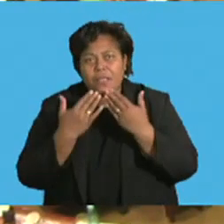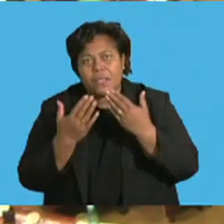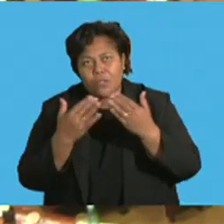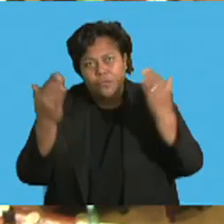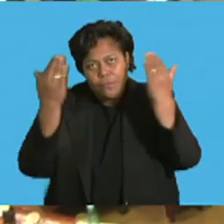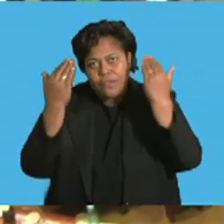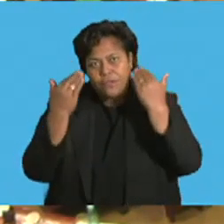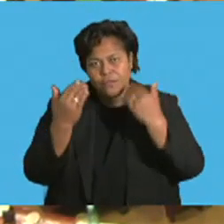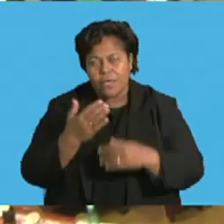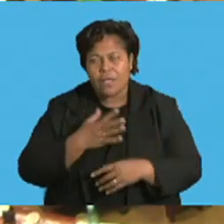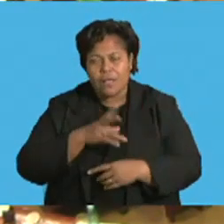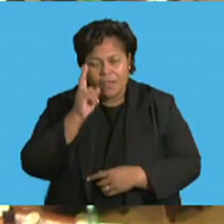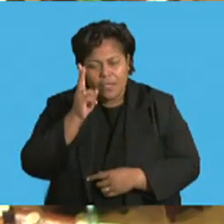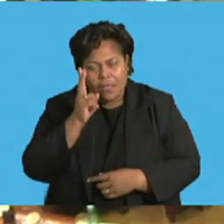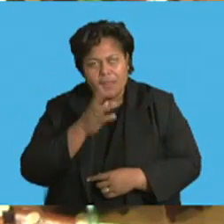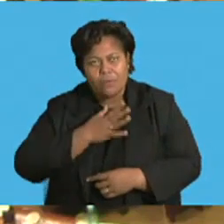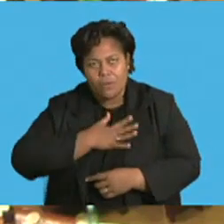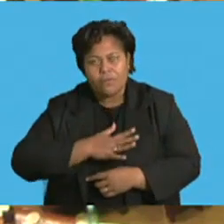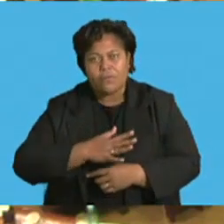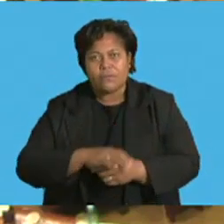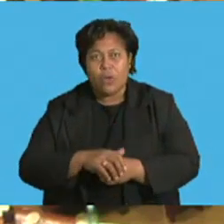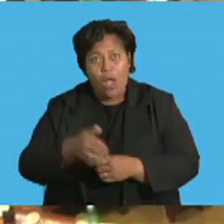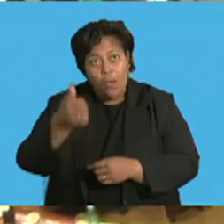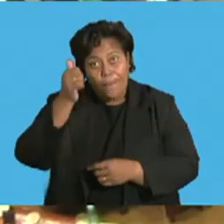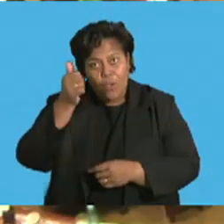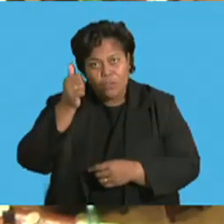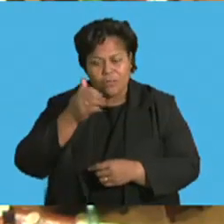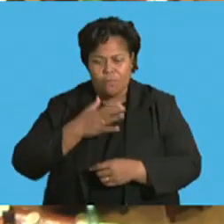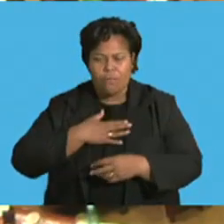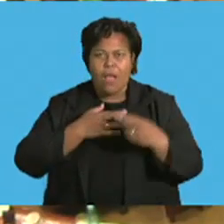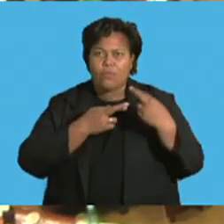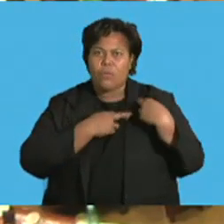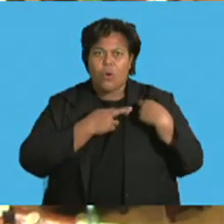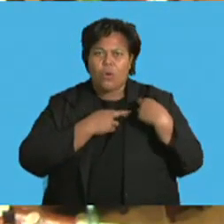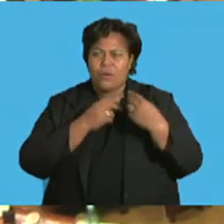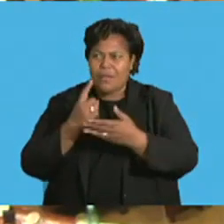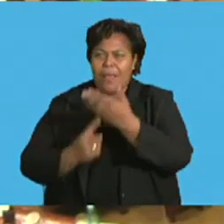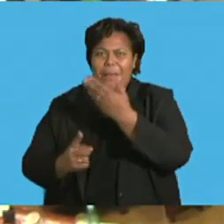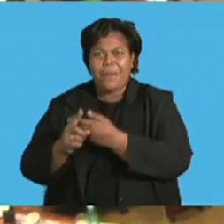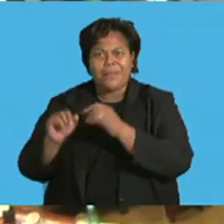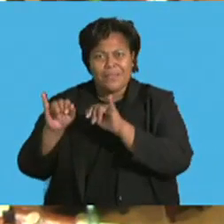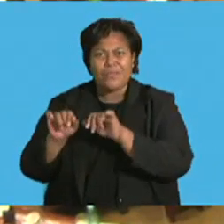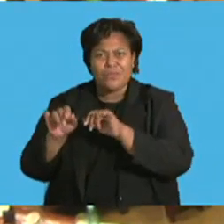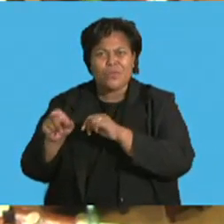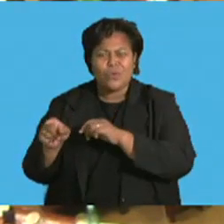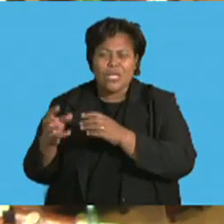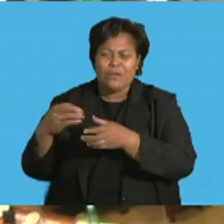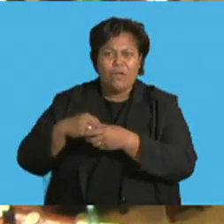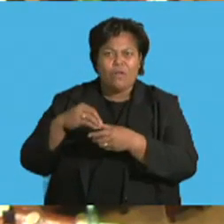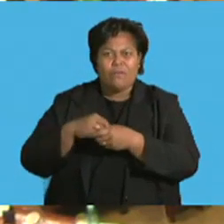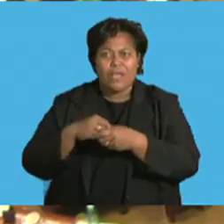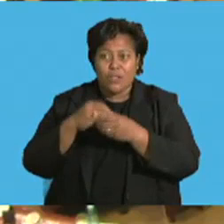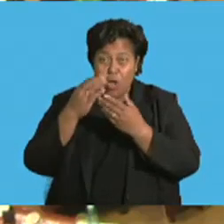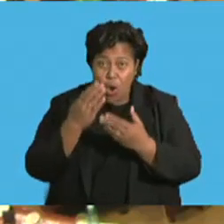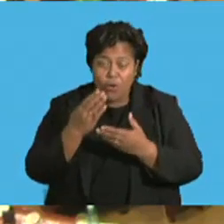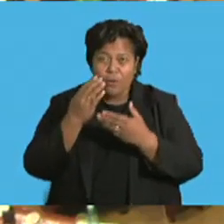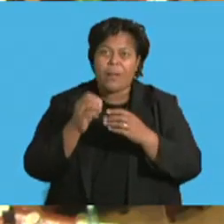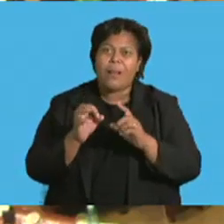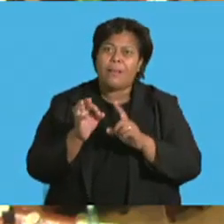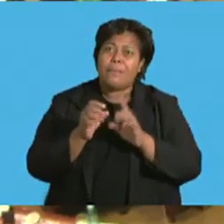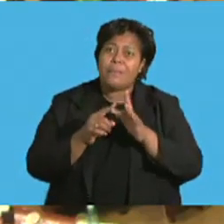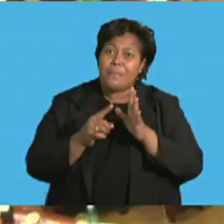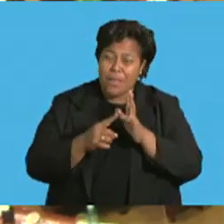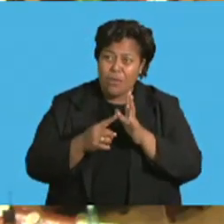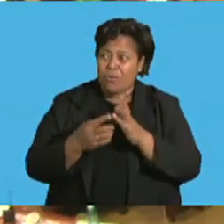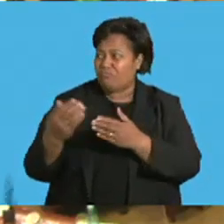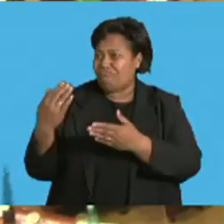to once again apologize for my role in the incident involving Honourable Tikundondua, which was